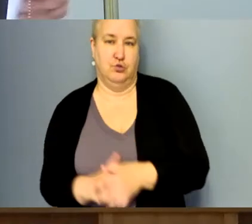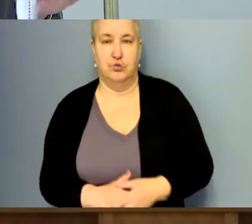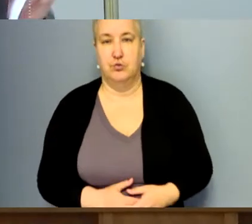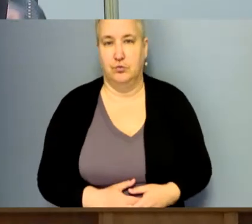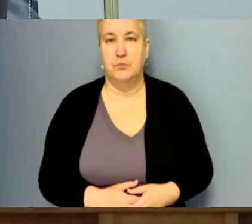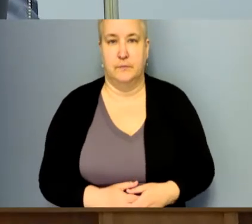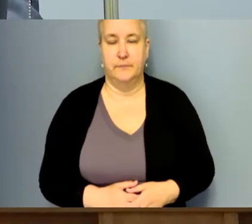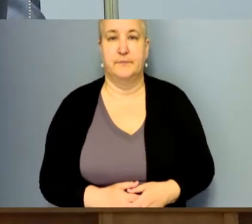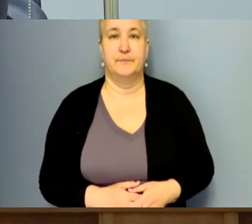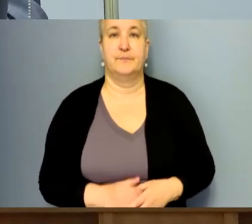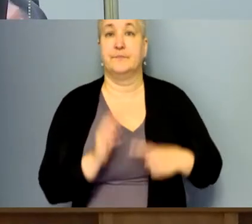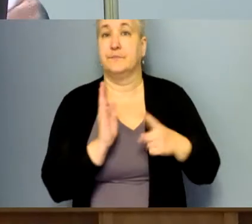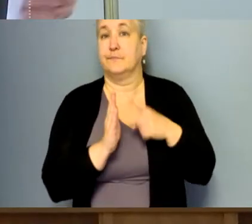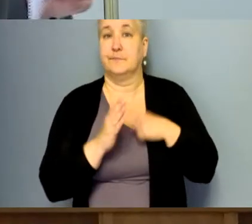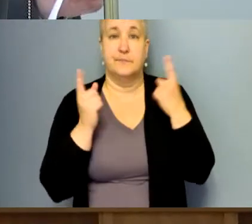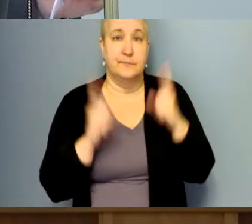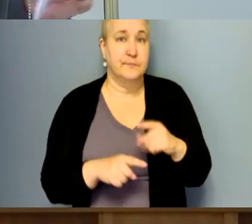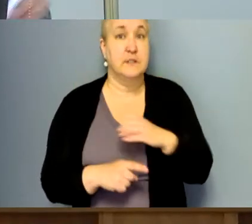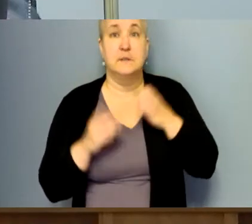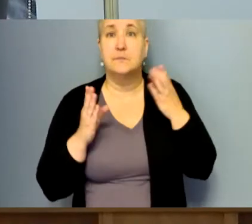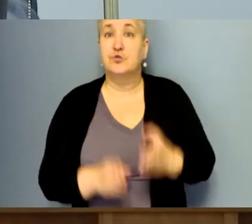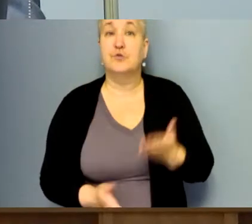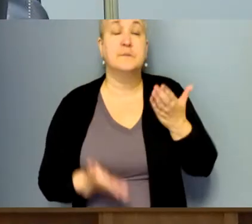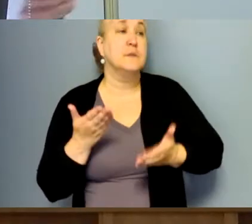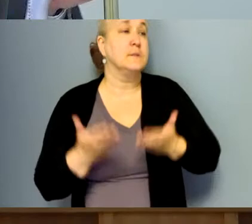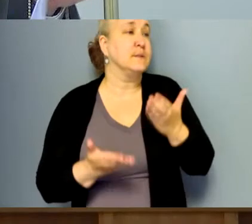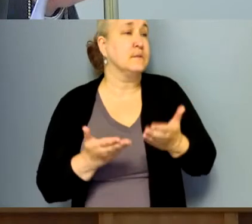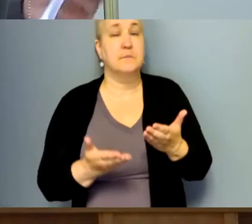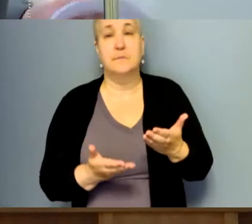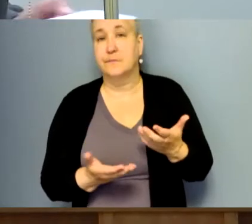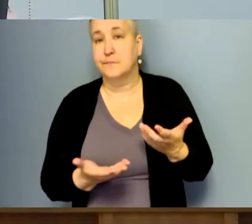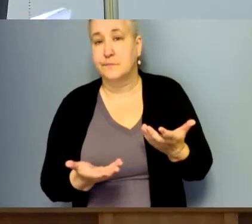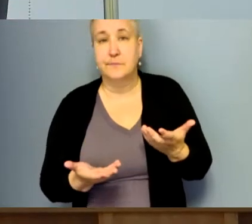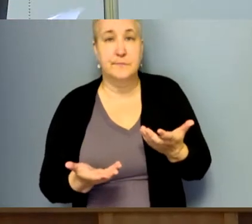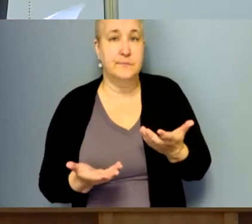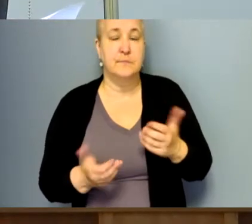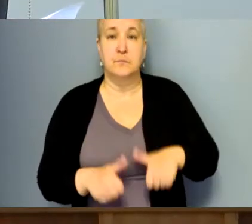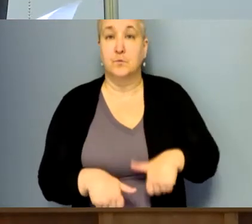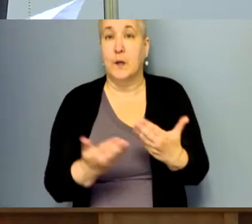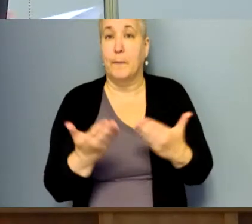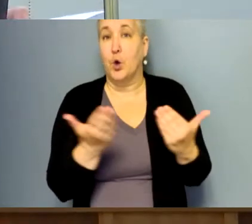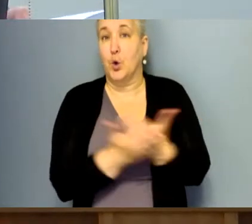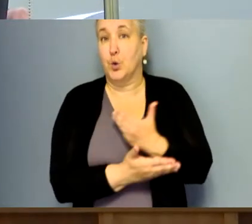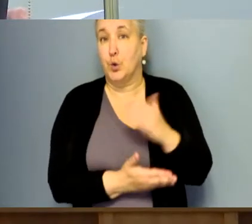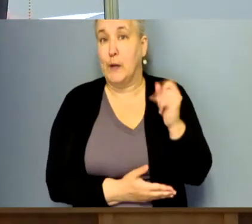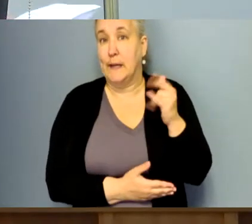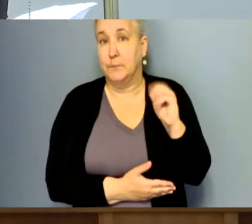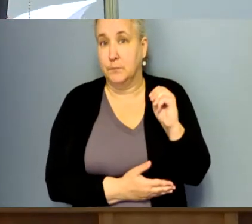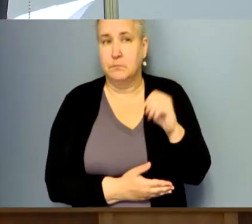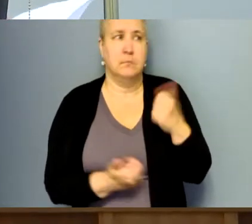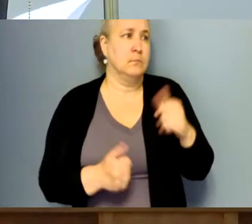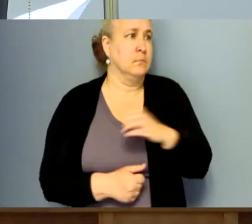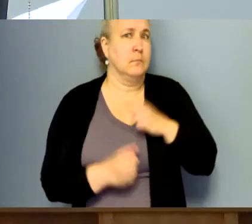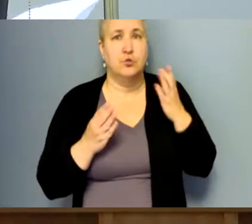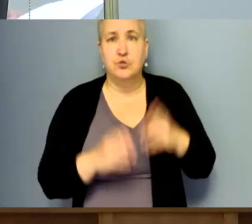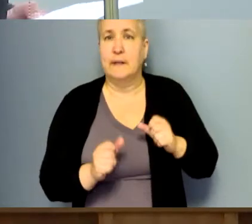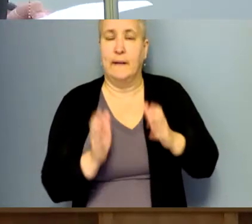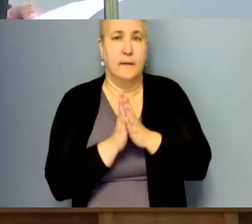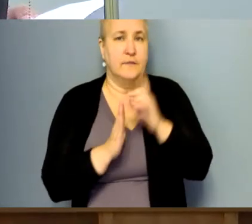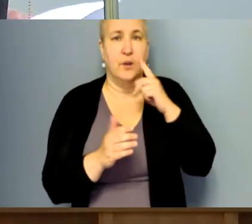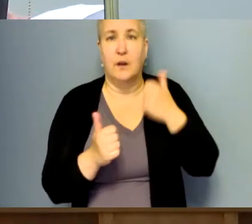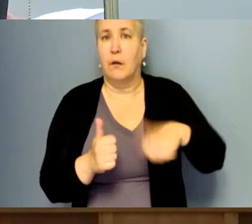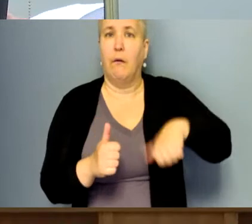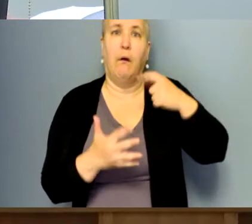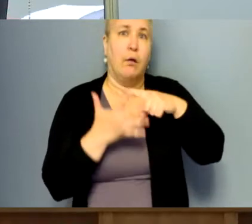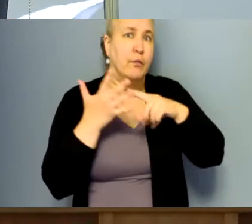There are times when commissioners may bring a new item up. Any commissioner can ask for any other civic